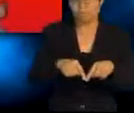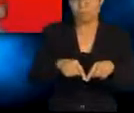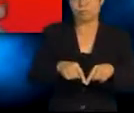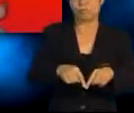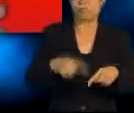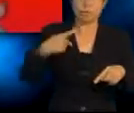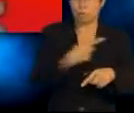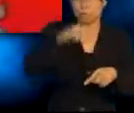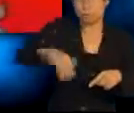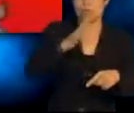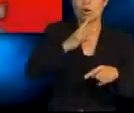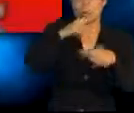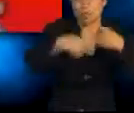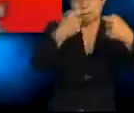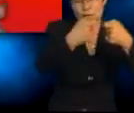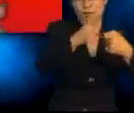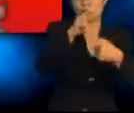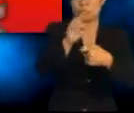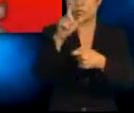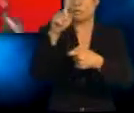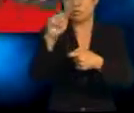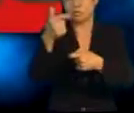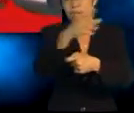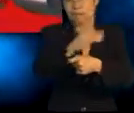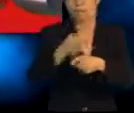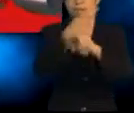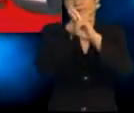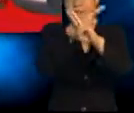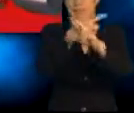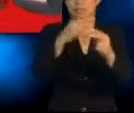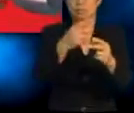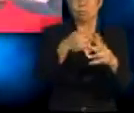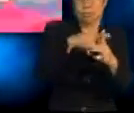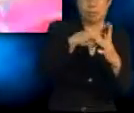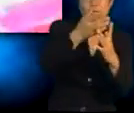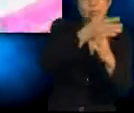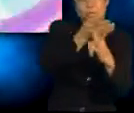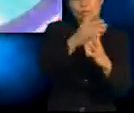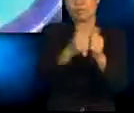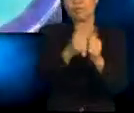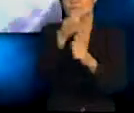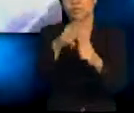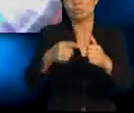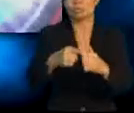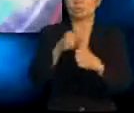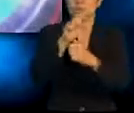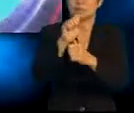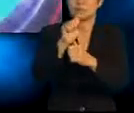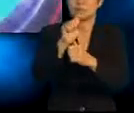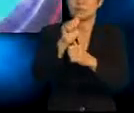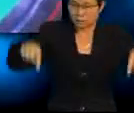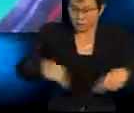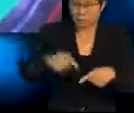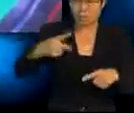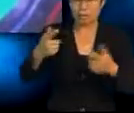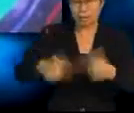the current, voltage, and resistance between the two circuits. Let's take a look at